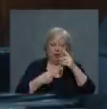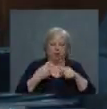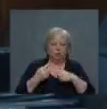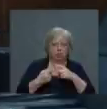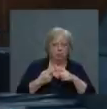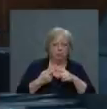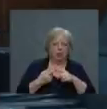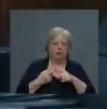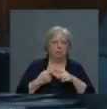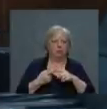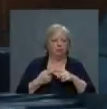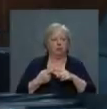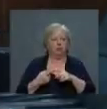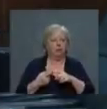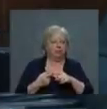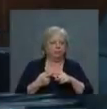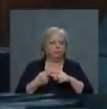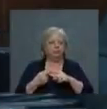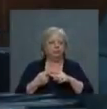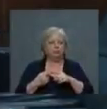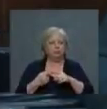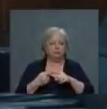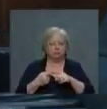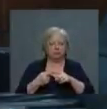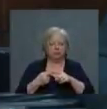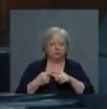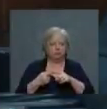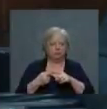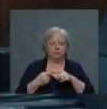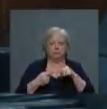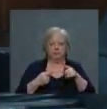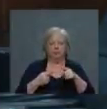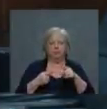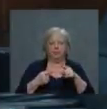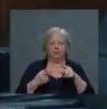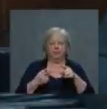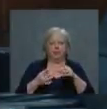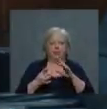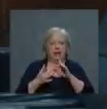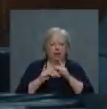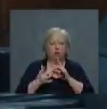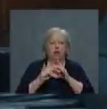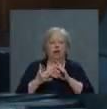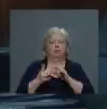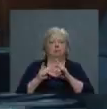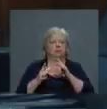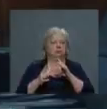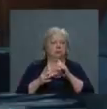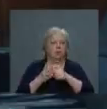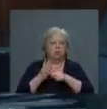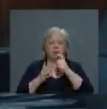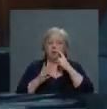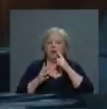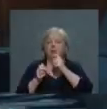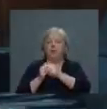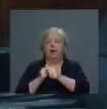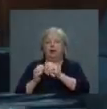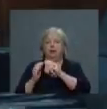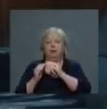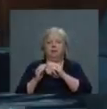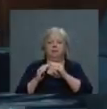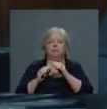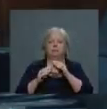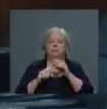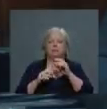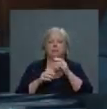It's obviously, you see it passed in 2013 in the House. In the Senate by a vote of 69 to 27.